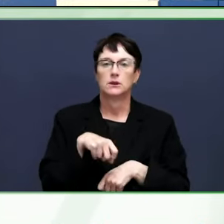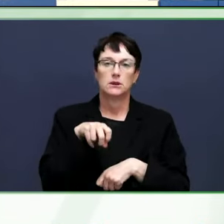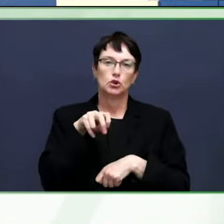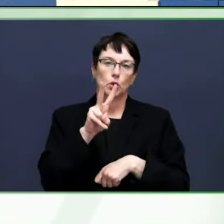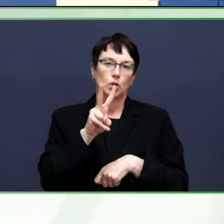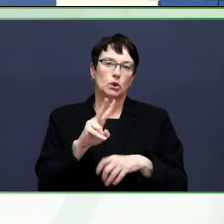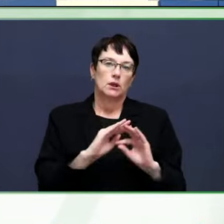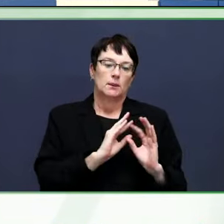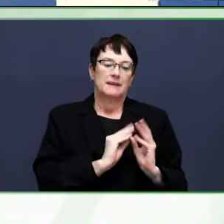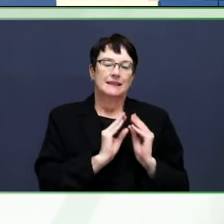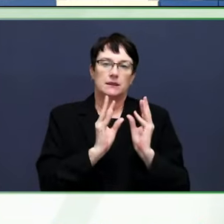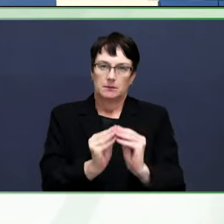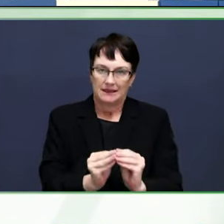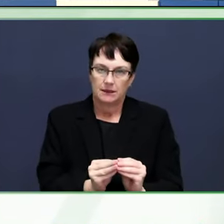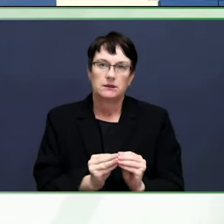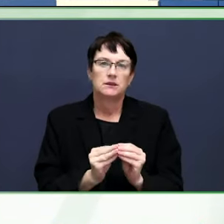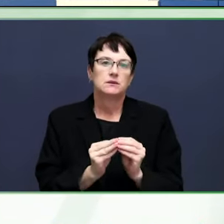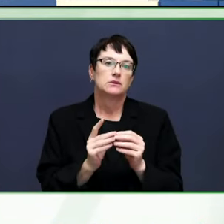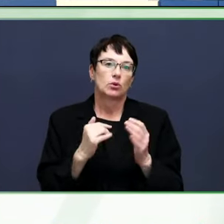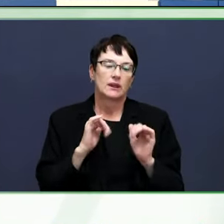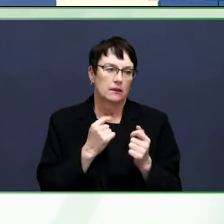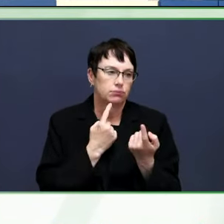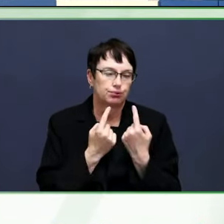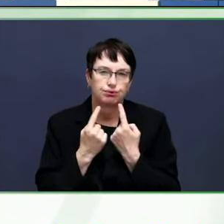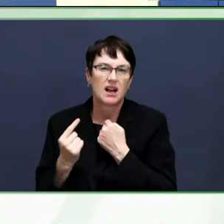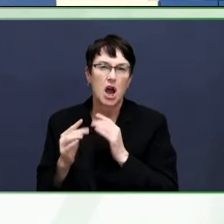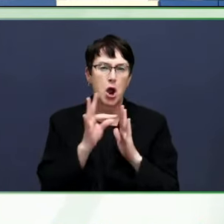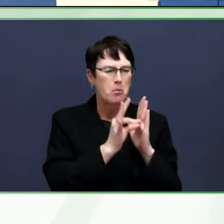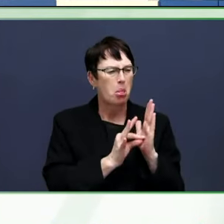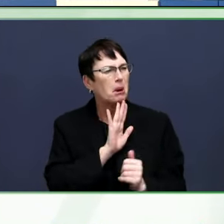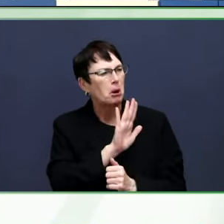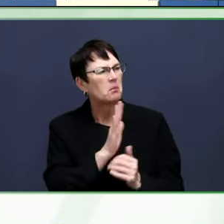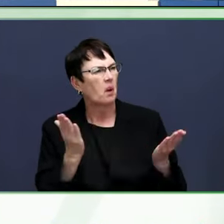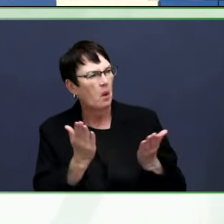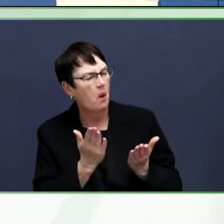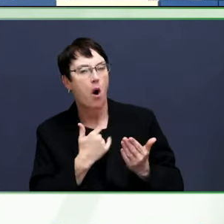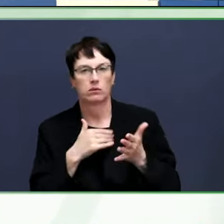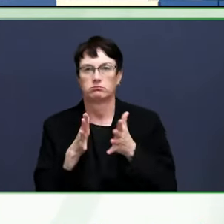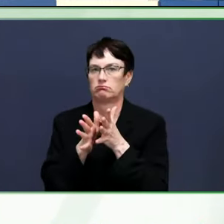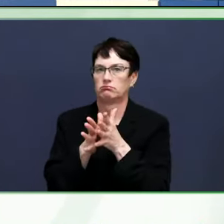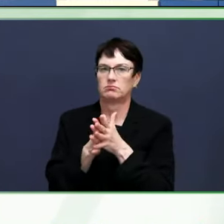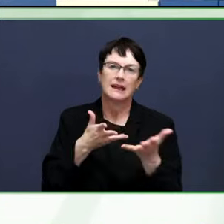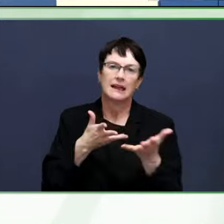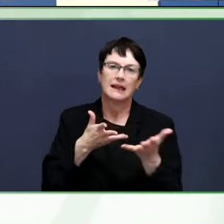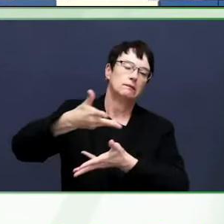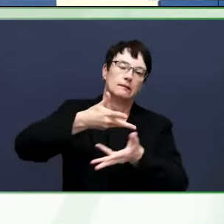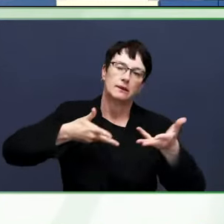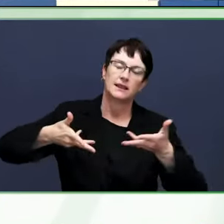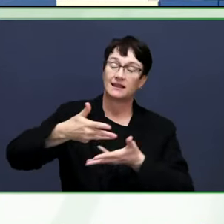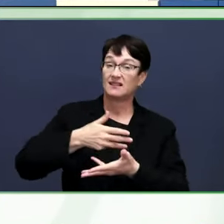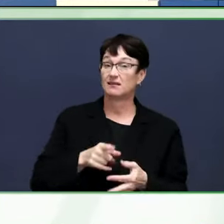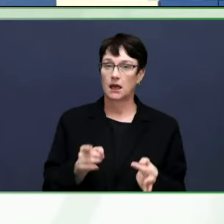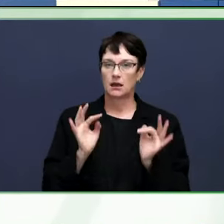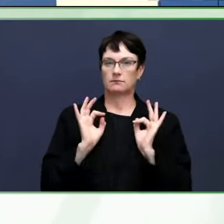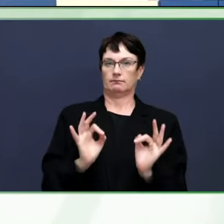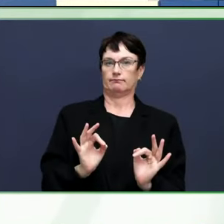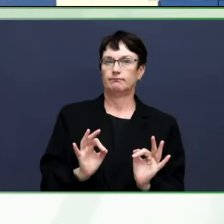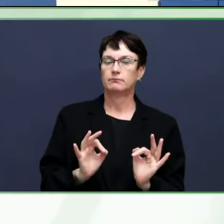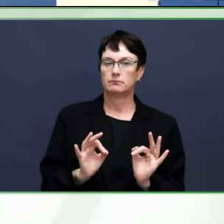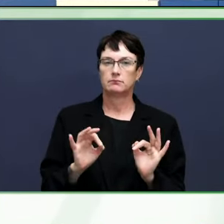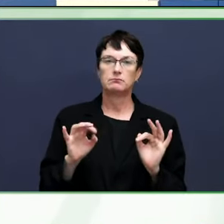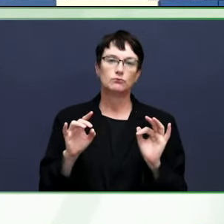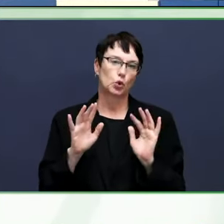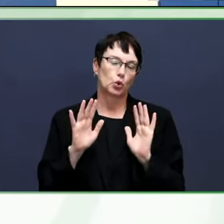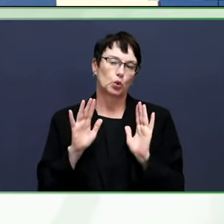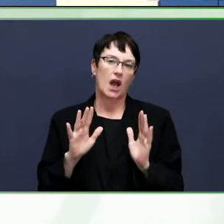where they can exchange on policy development, on issues, and they very often come across challenges that they share and they can address together. So